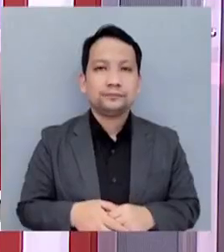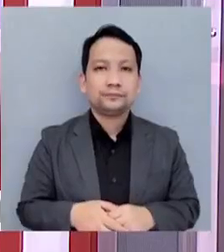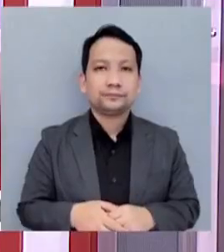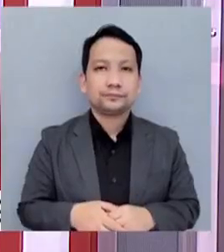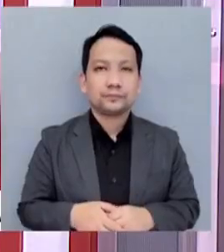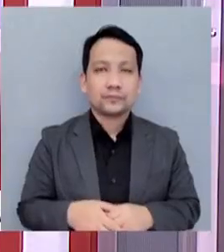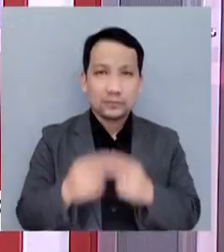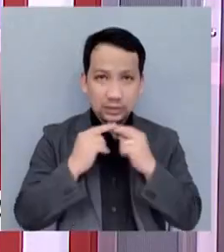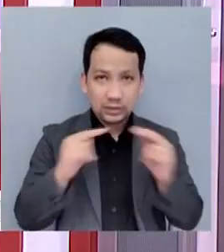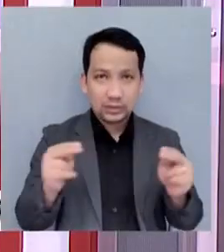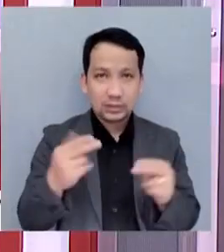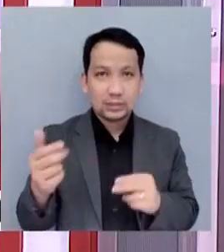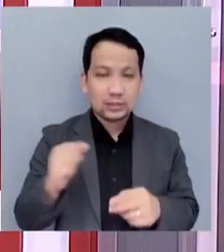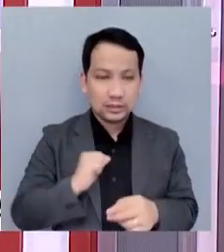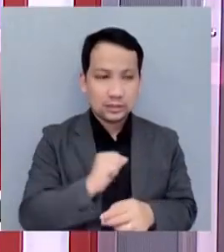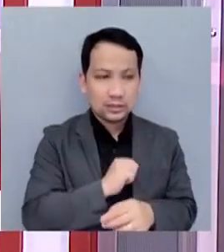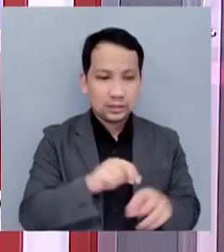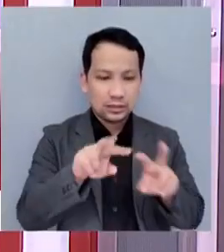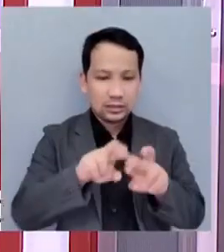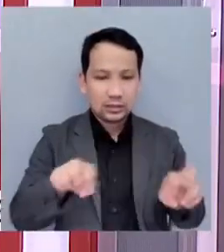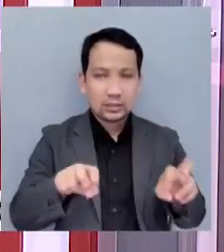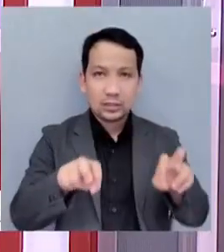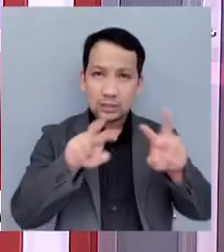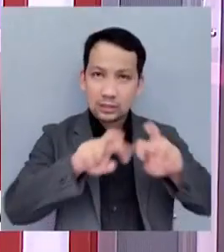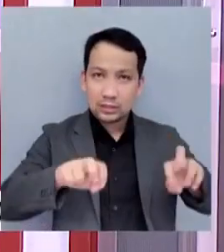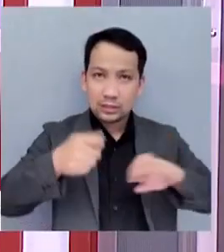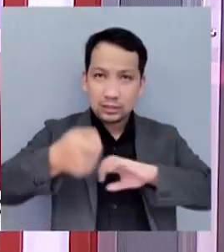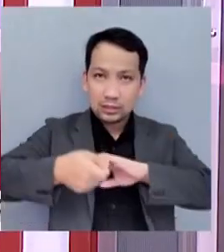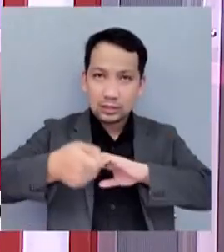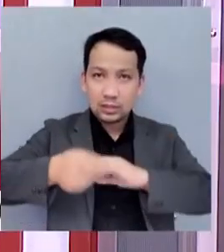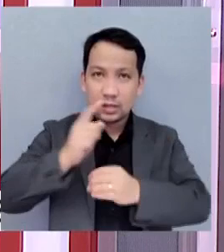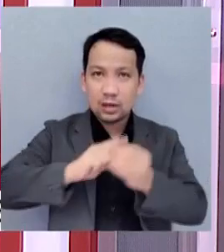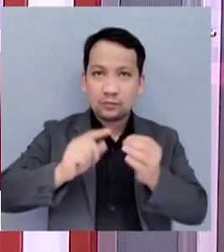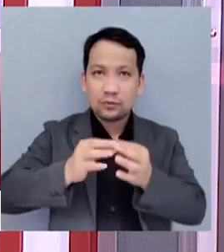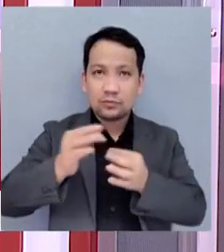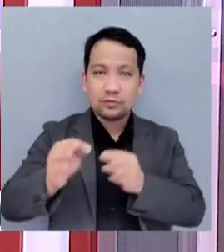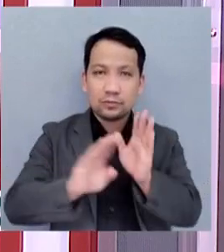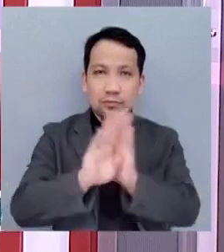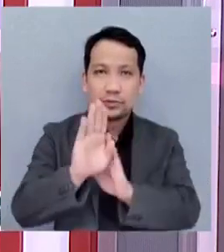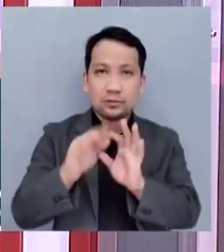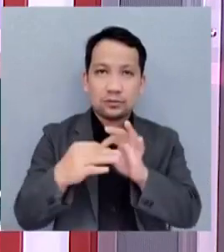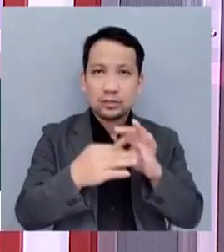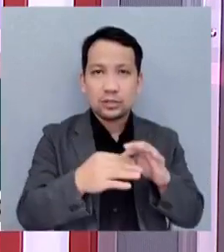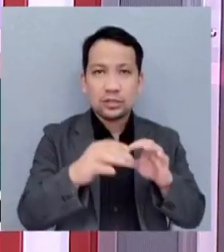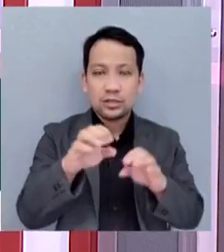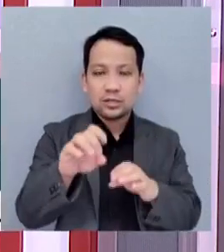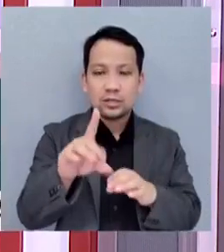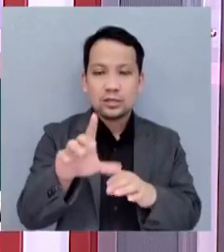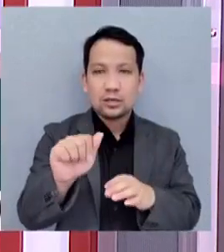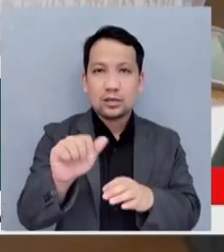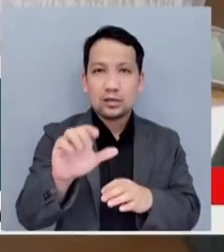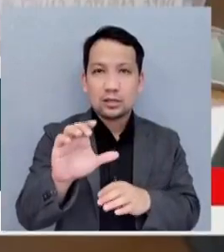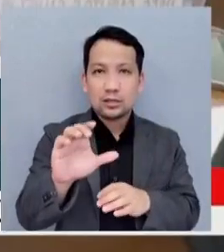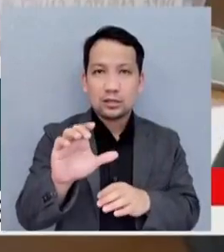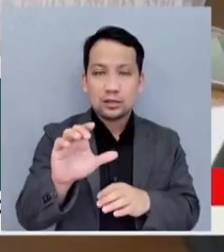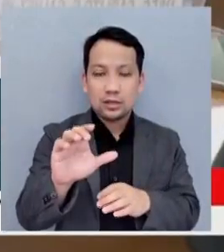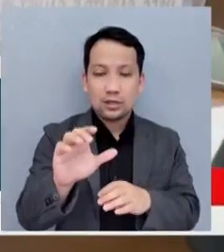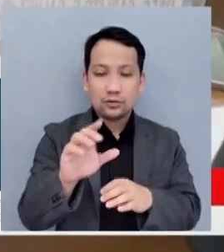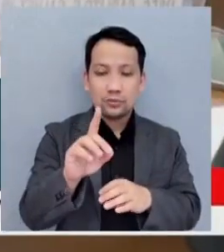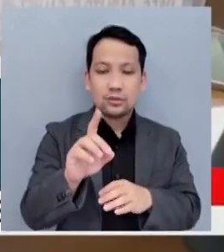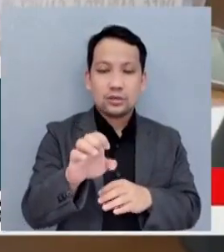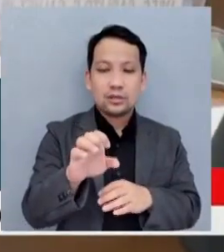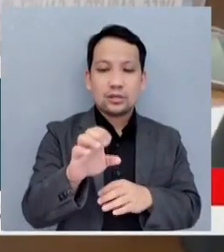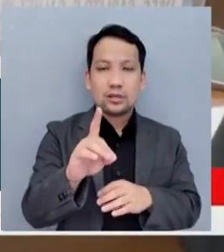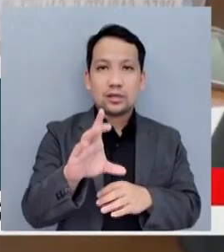In other news, the Senate is holding a general inquiry into the expanded enhanced defense cooperation agreement between the Philippines and the U.S. Senator